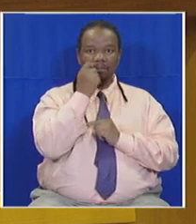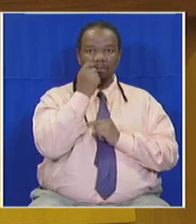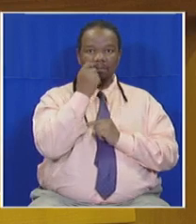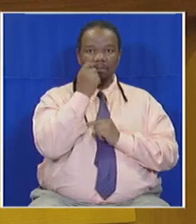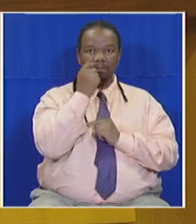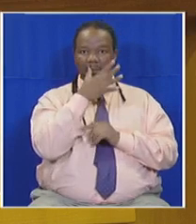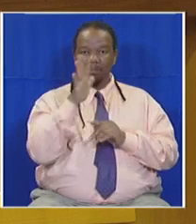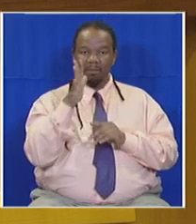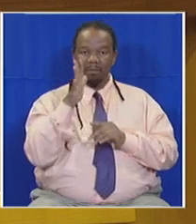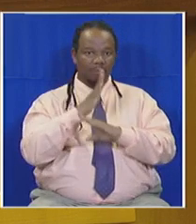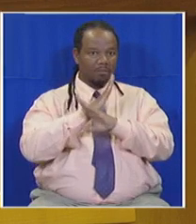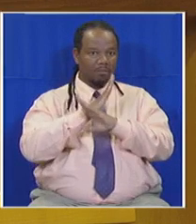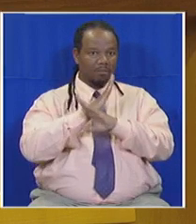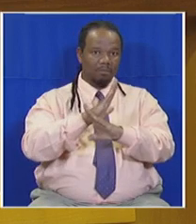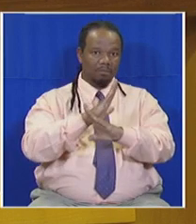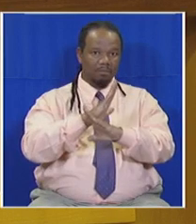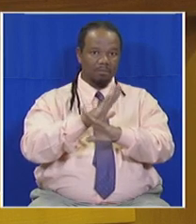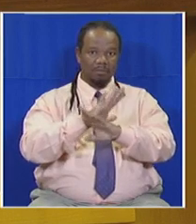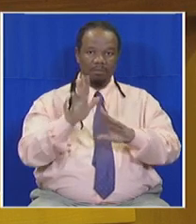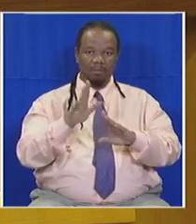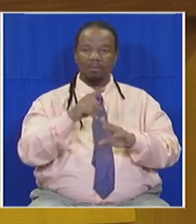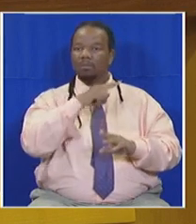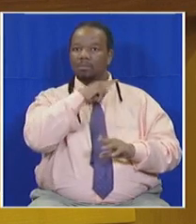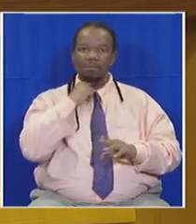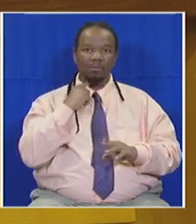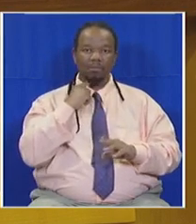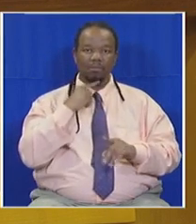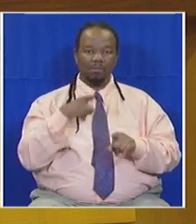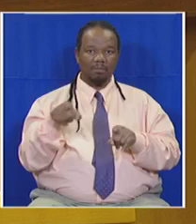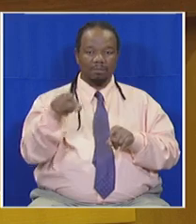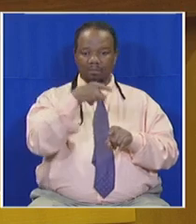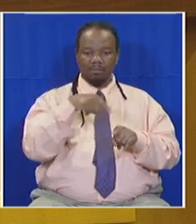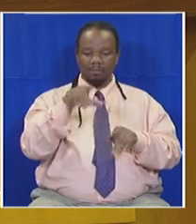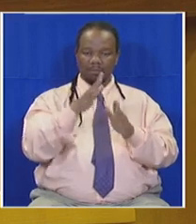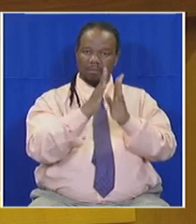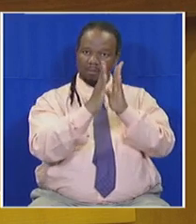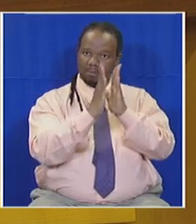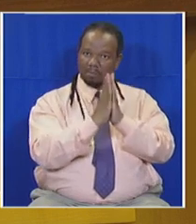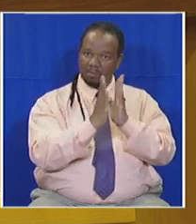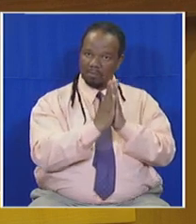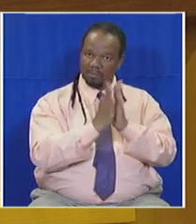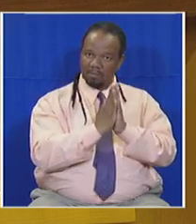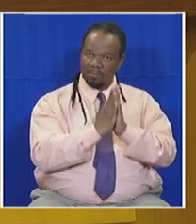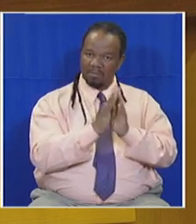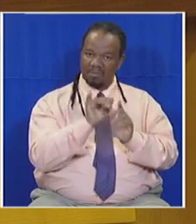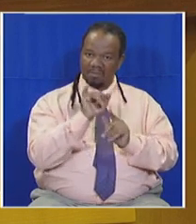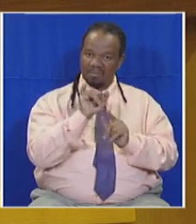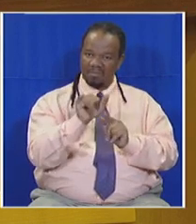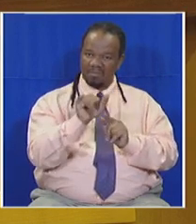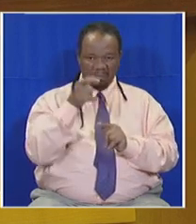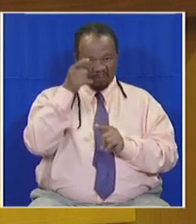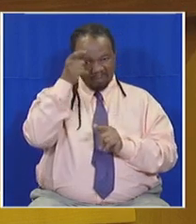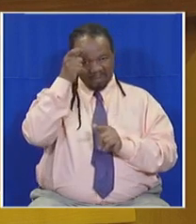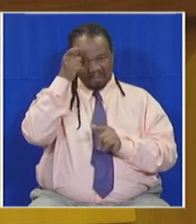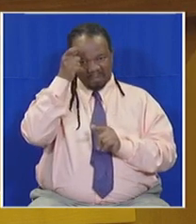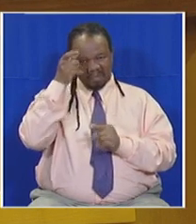senseless killings. Let's pray in solidarity to keep this demonic element that is crippling our